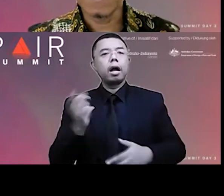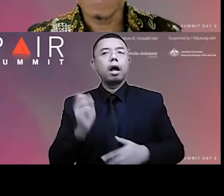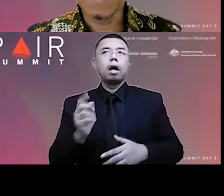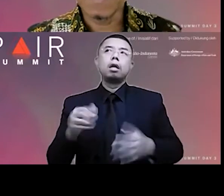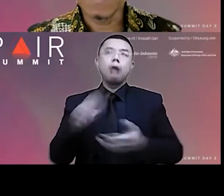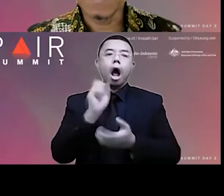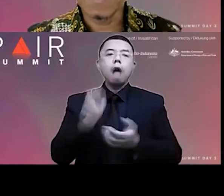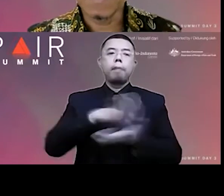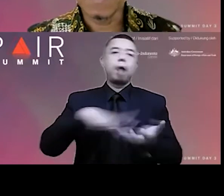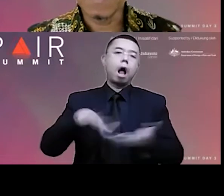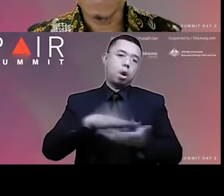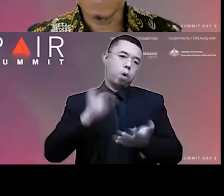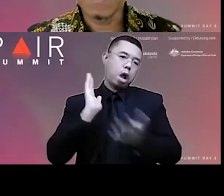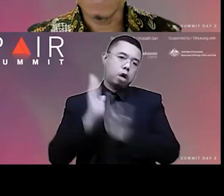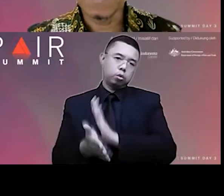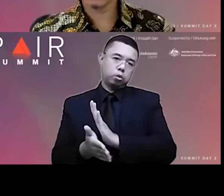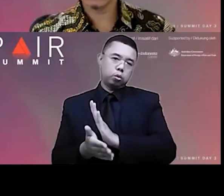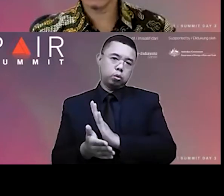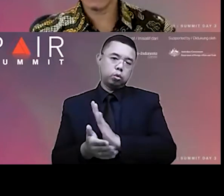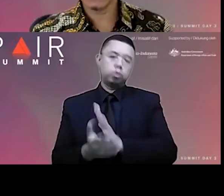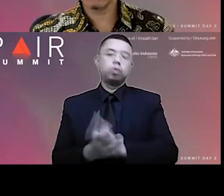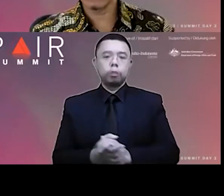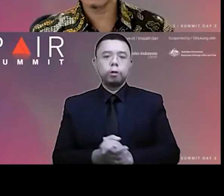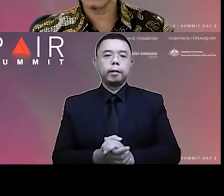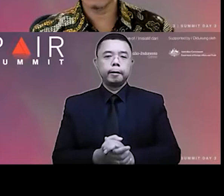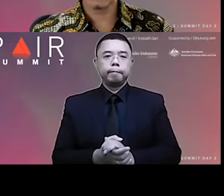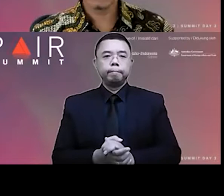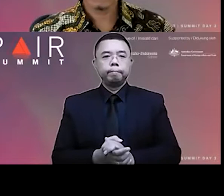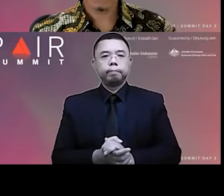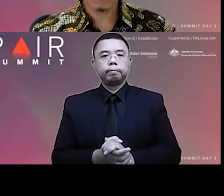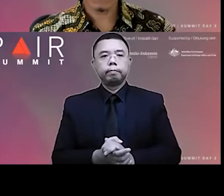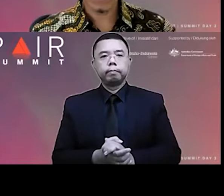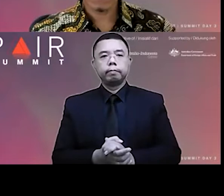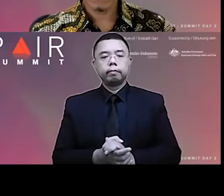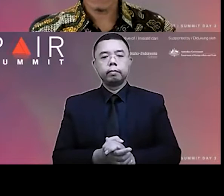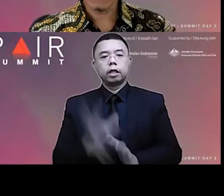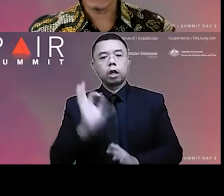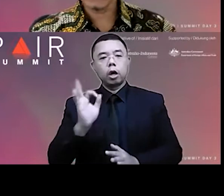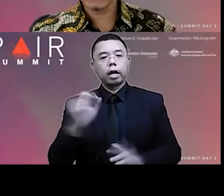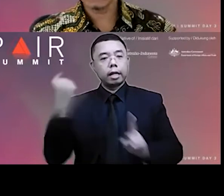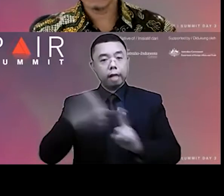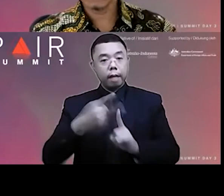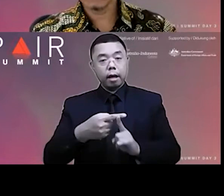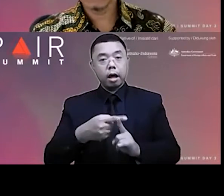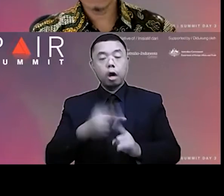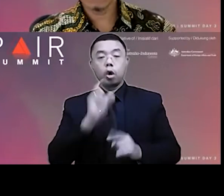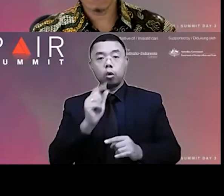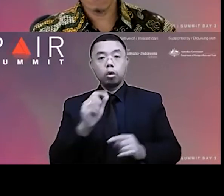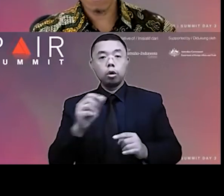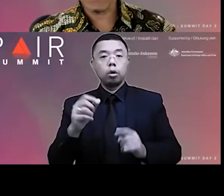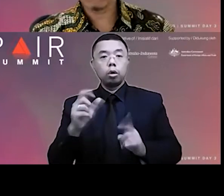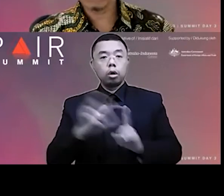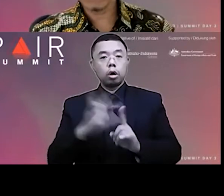Yes, I would like to add to Yayan's points that this year,